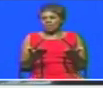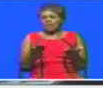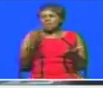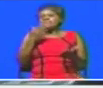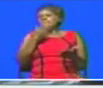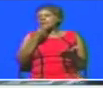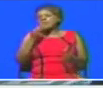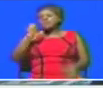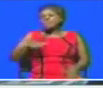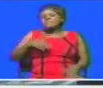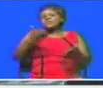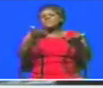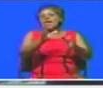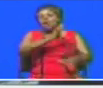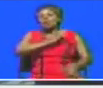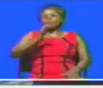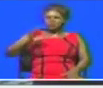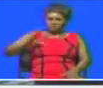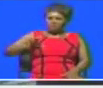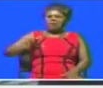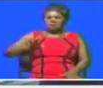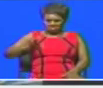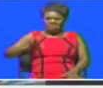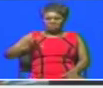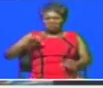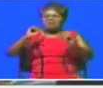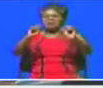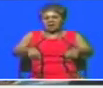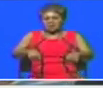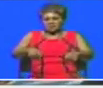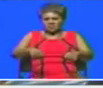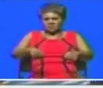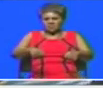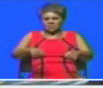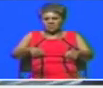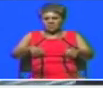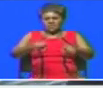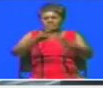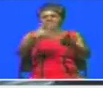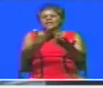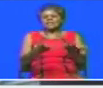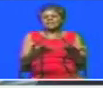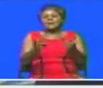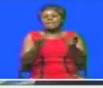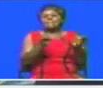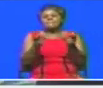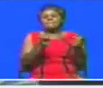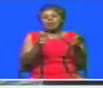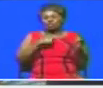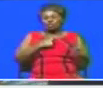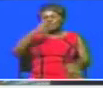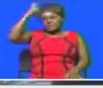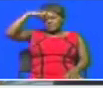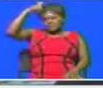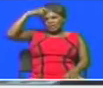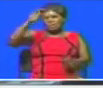women in there who have the capacity and the intellect to manage this